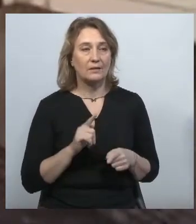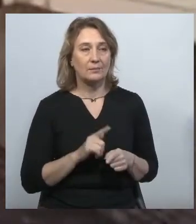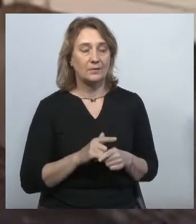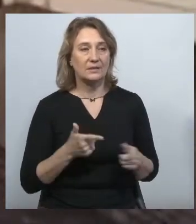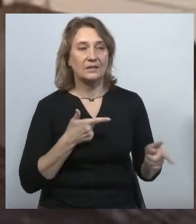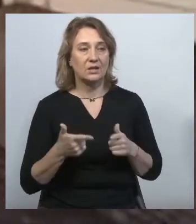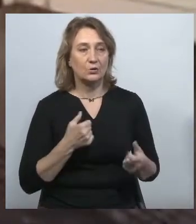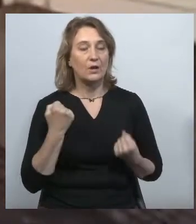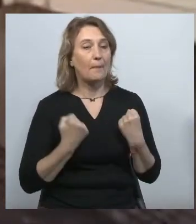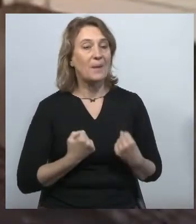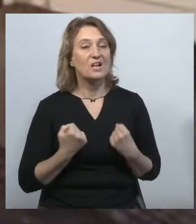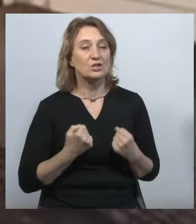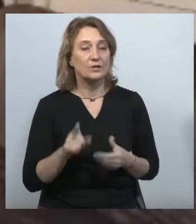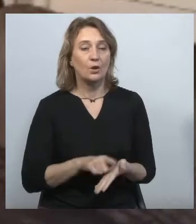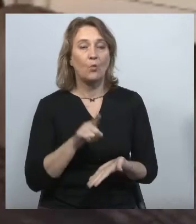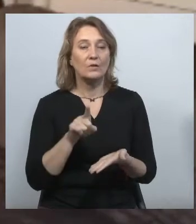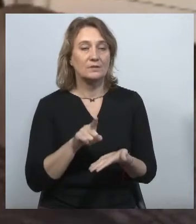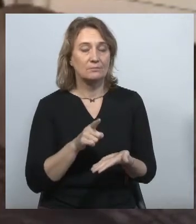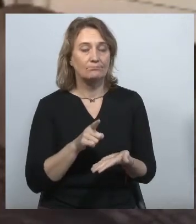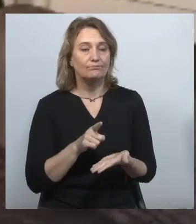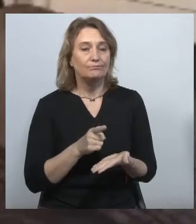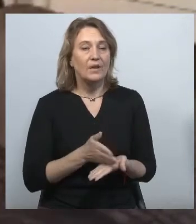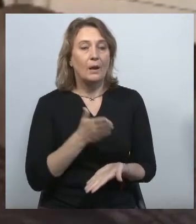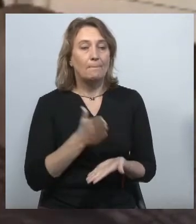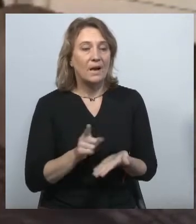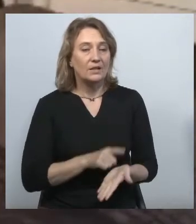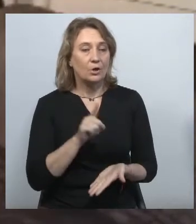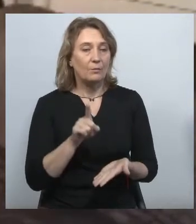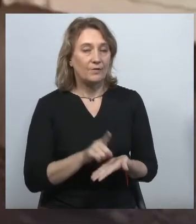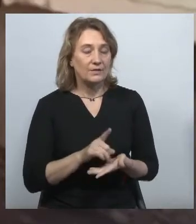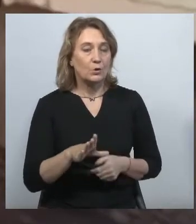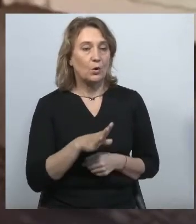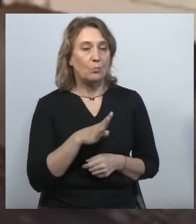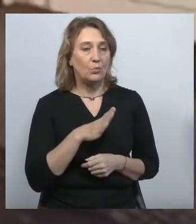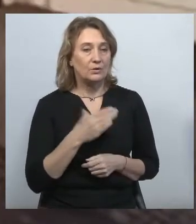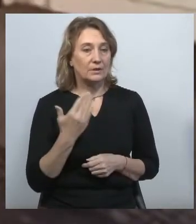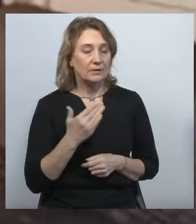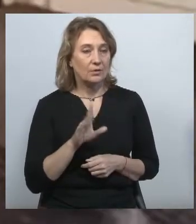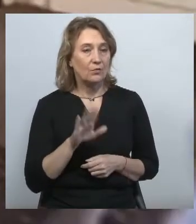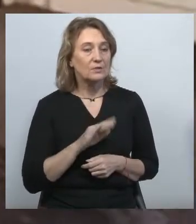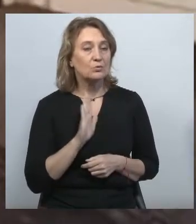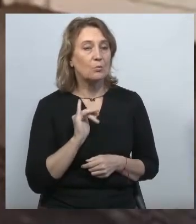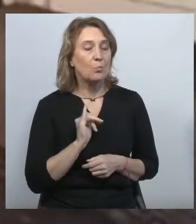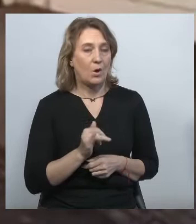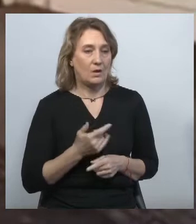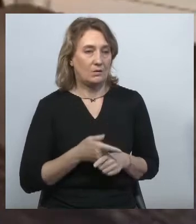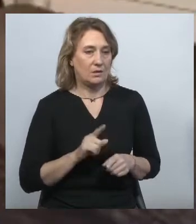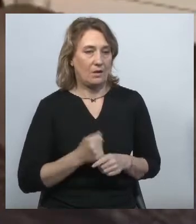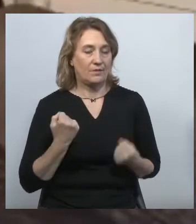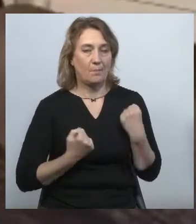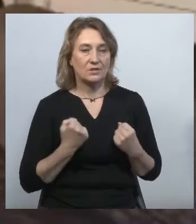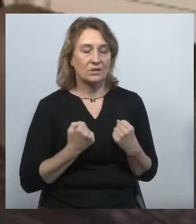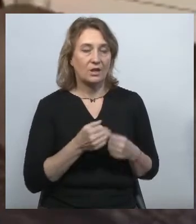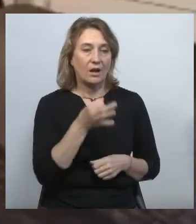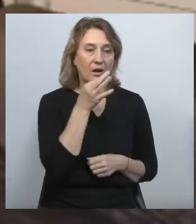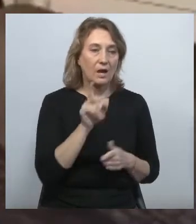control operation in place. If you don't, you make terrible cars, and sooner or later, if people have a choice, they don't buy